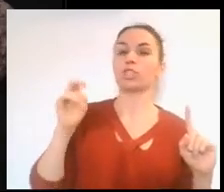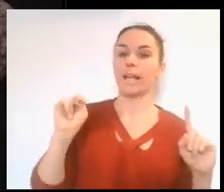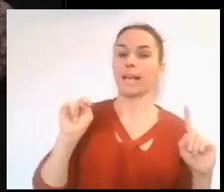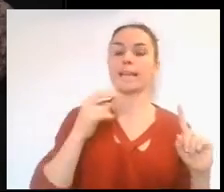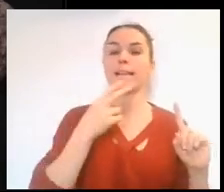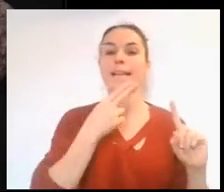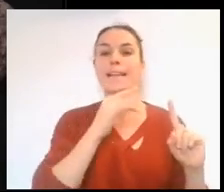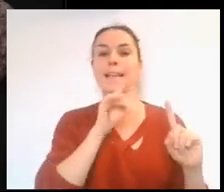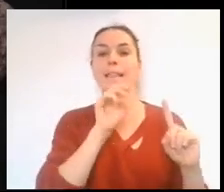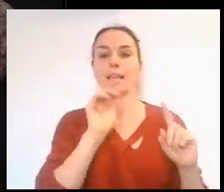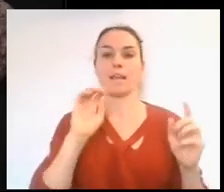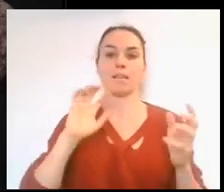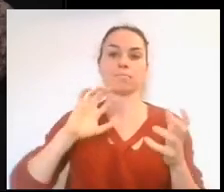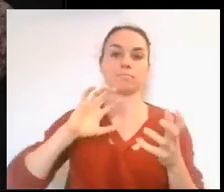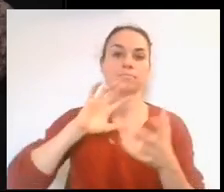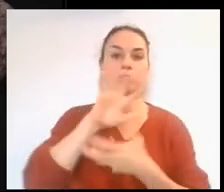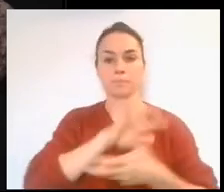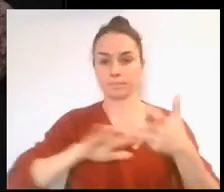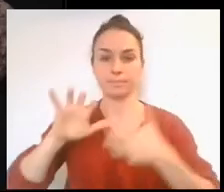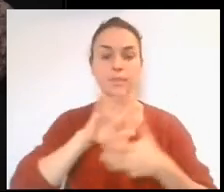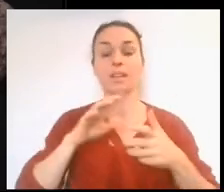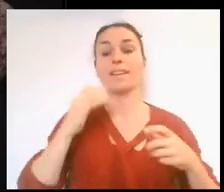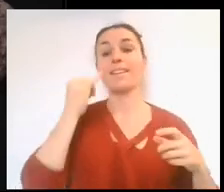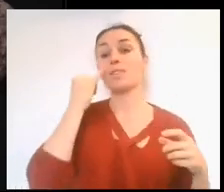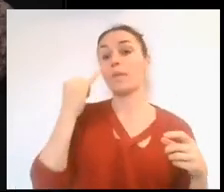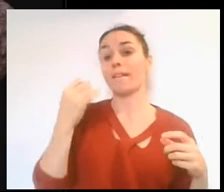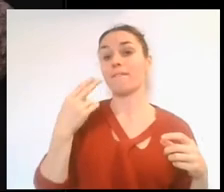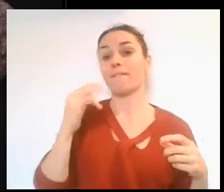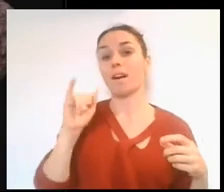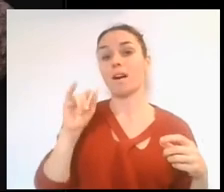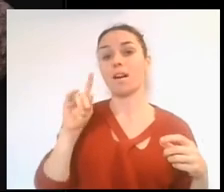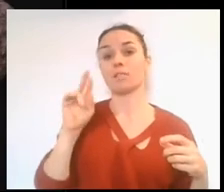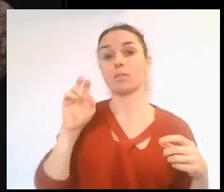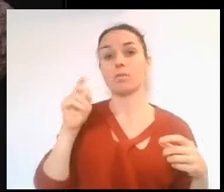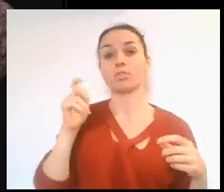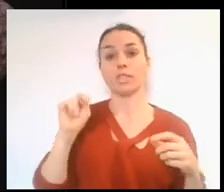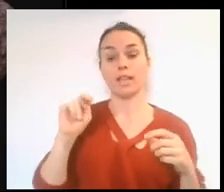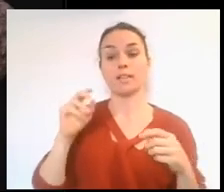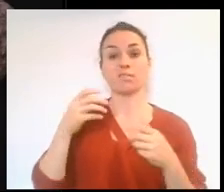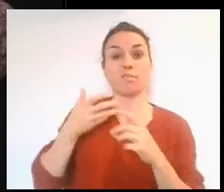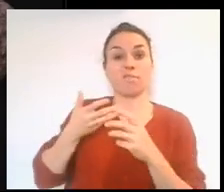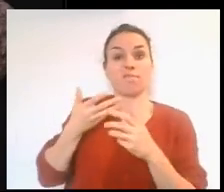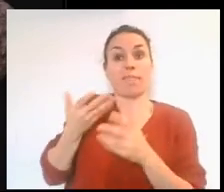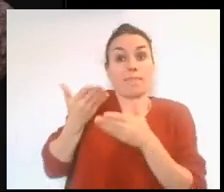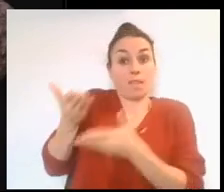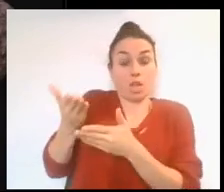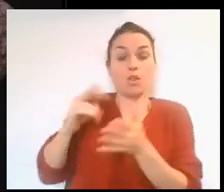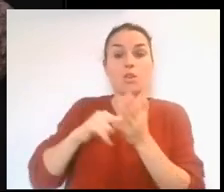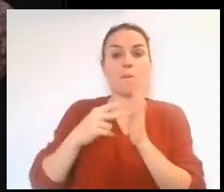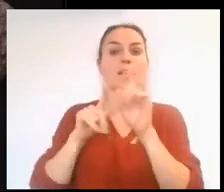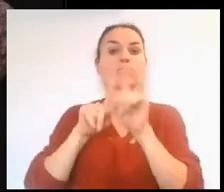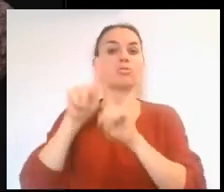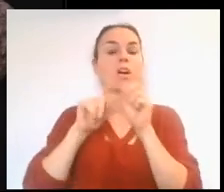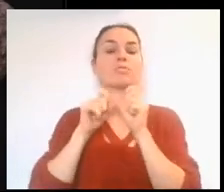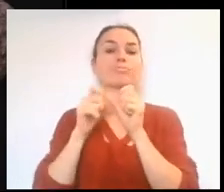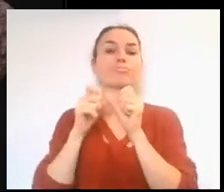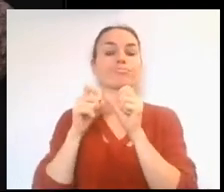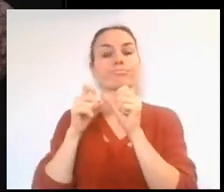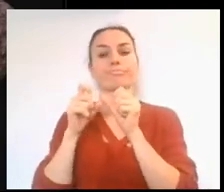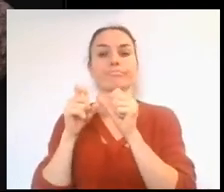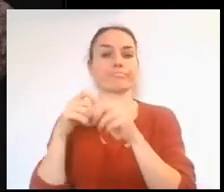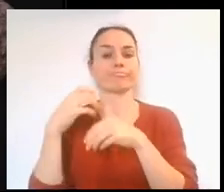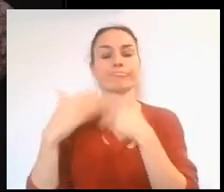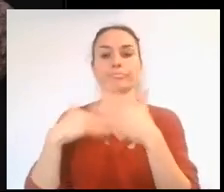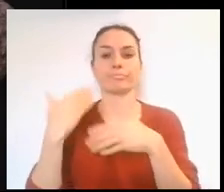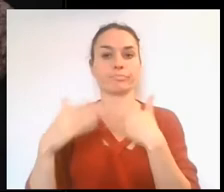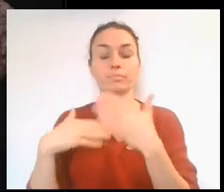as long as that hydrogen exists, the star can exist stably. But when the